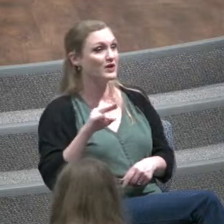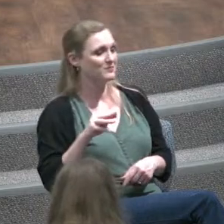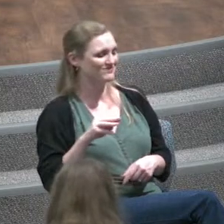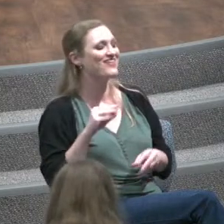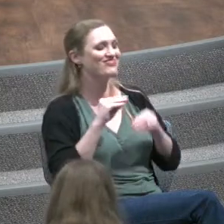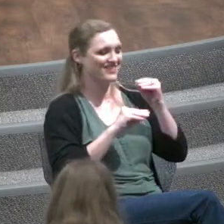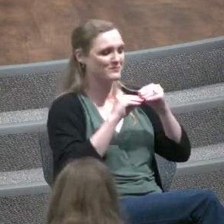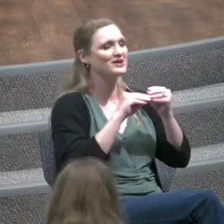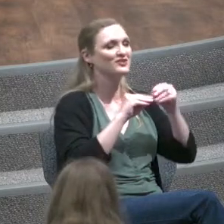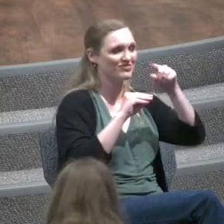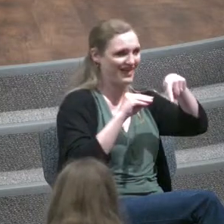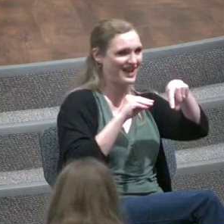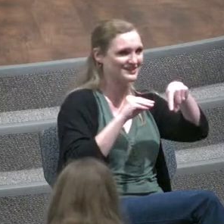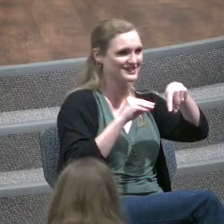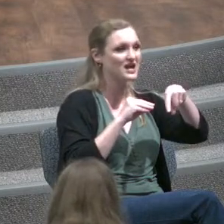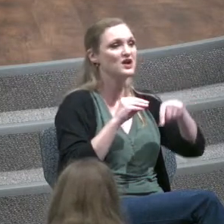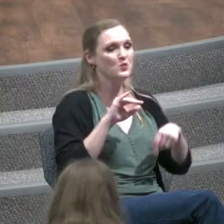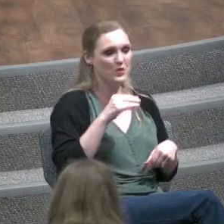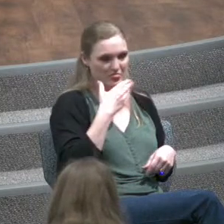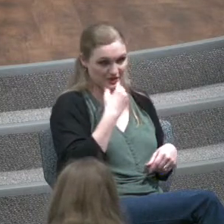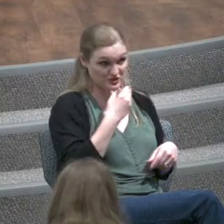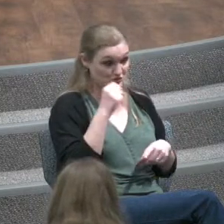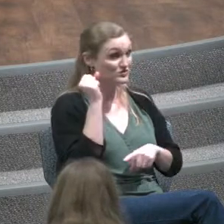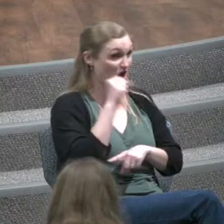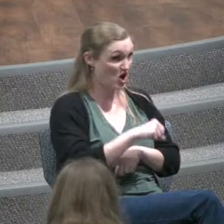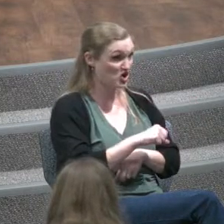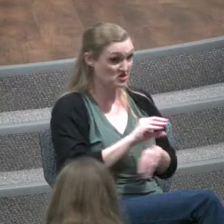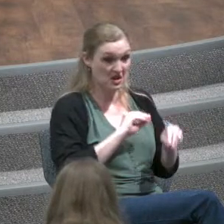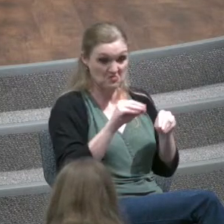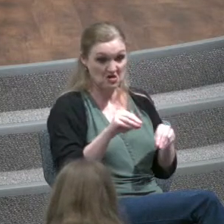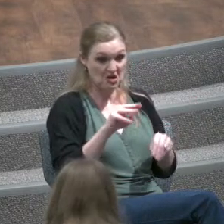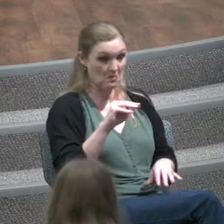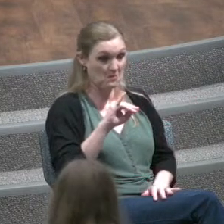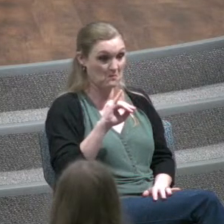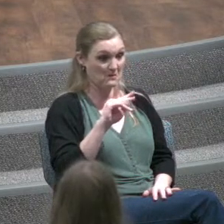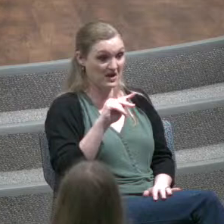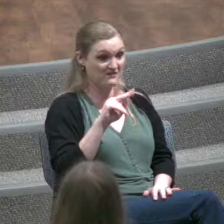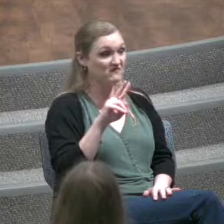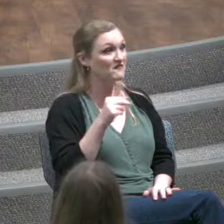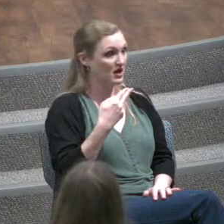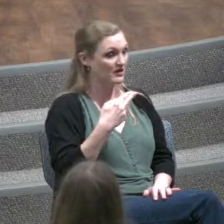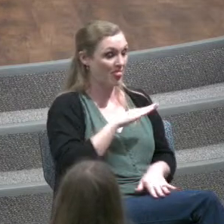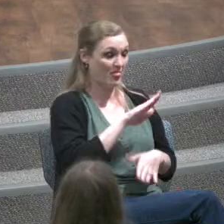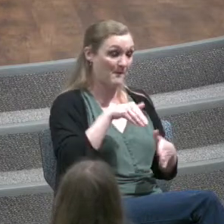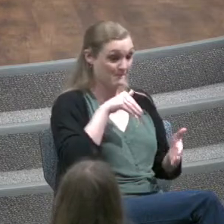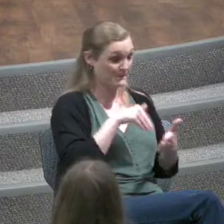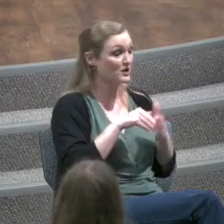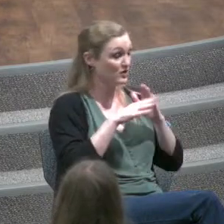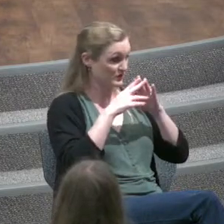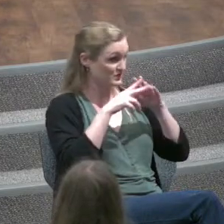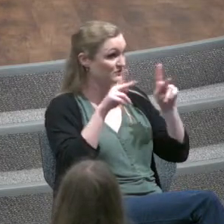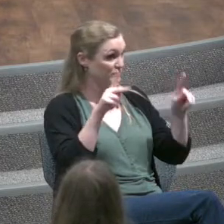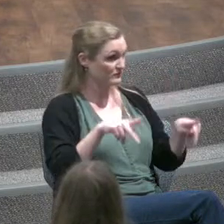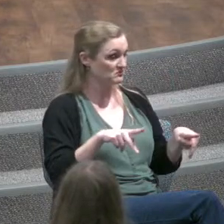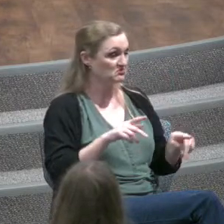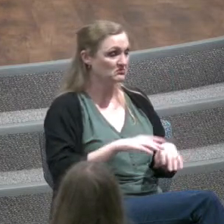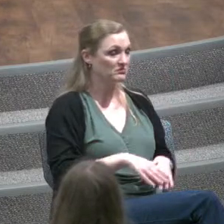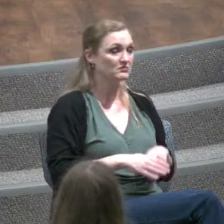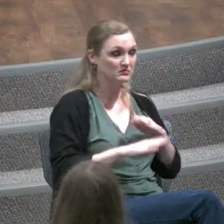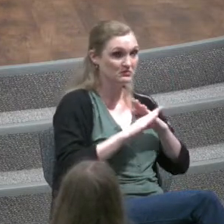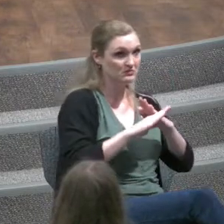2nd century. So when the Jews took over Herodium, they put a mikveh here in the middle of this fortress. And